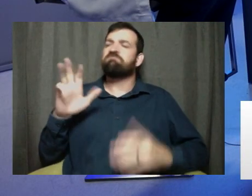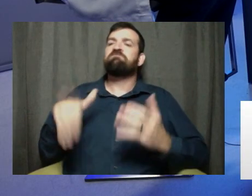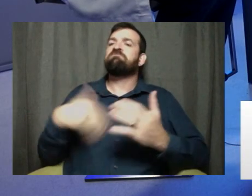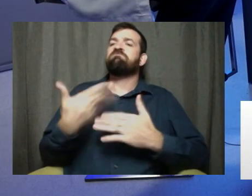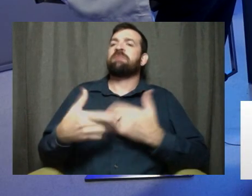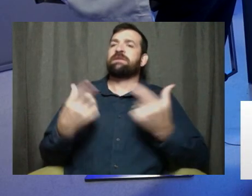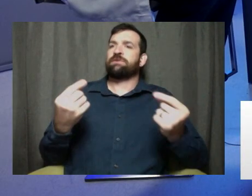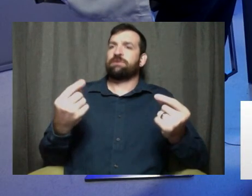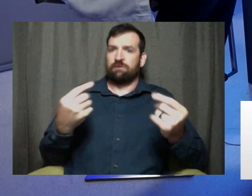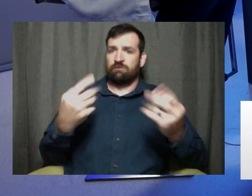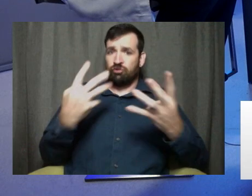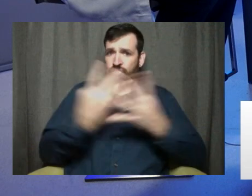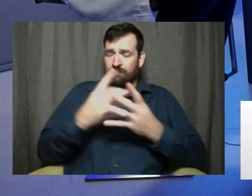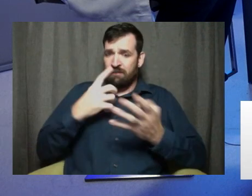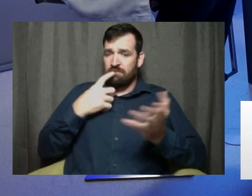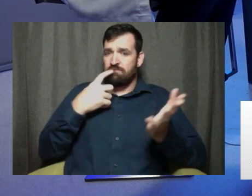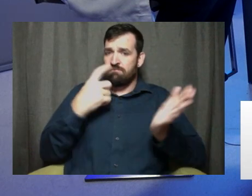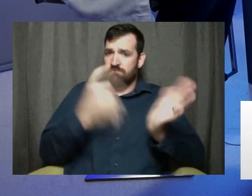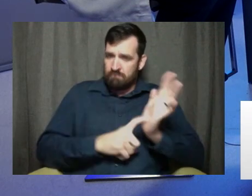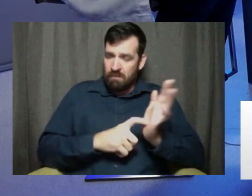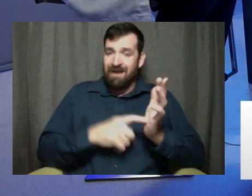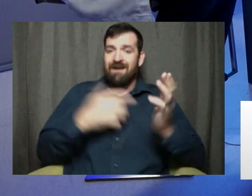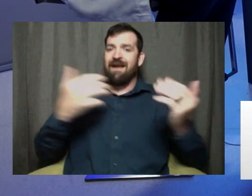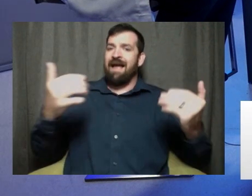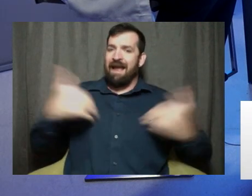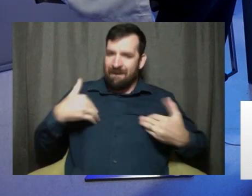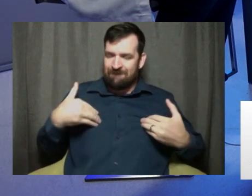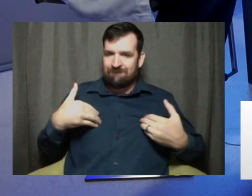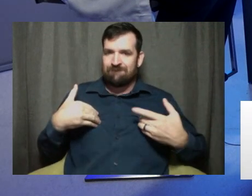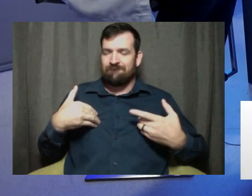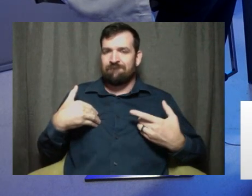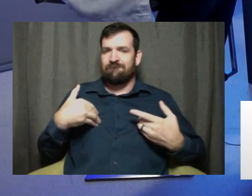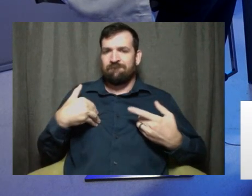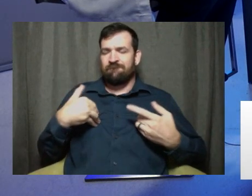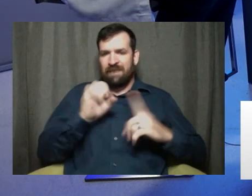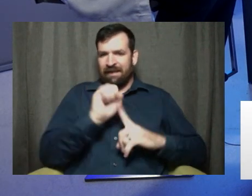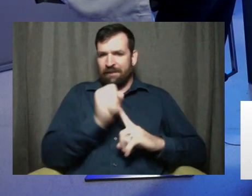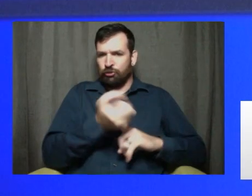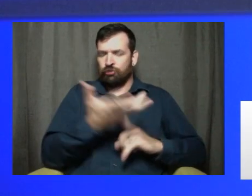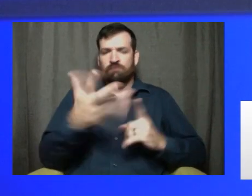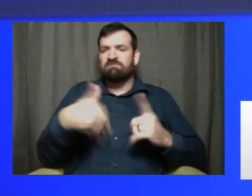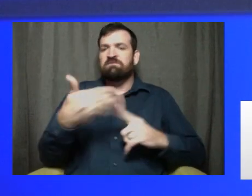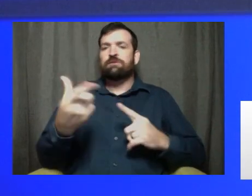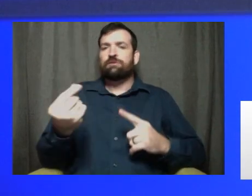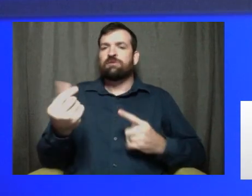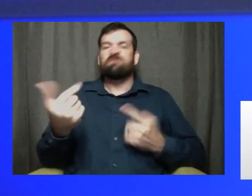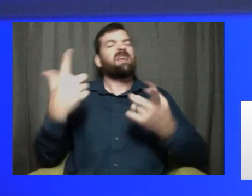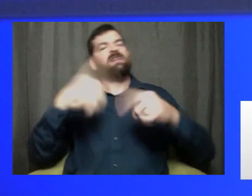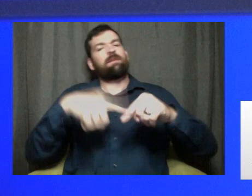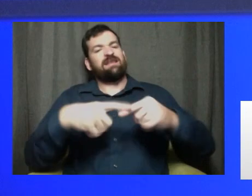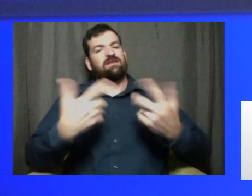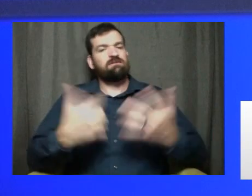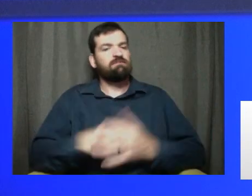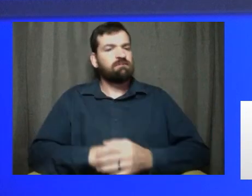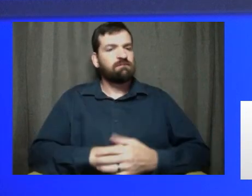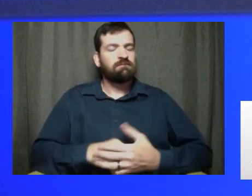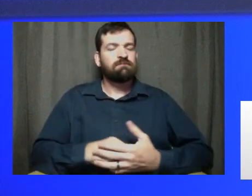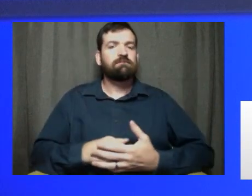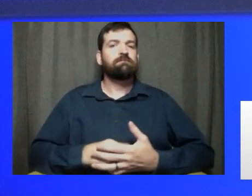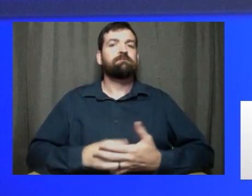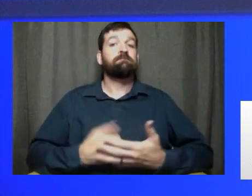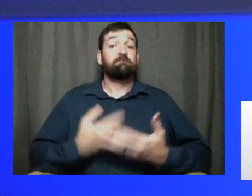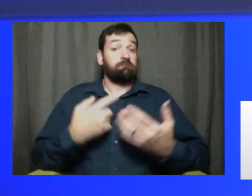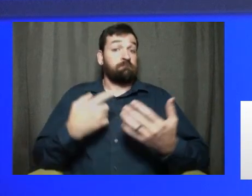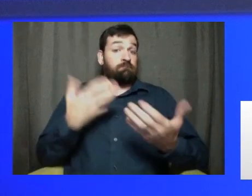screens positive for any of some of these conditions? What's the next step? It depends on the condition, but what may happen is that